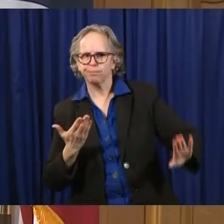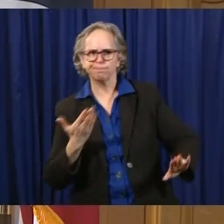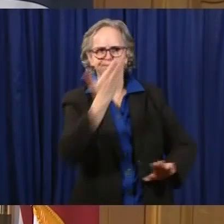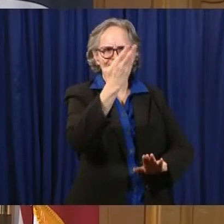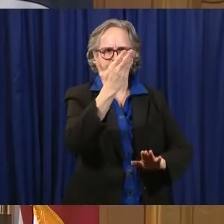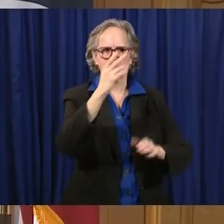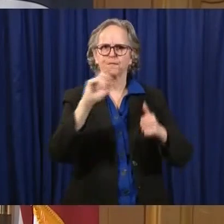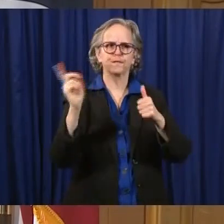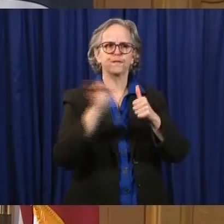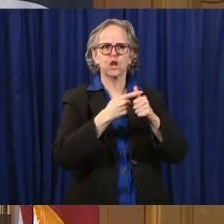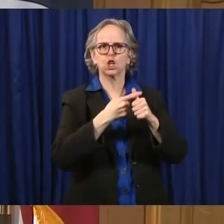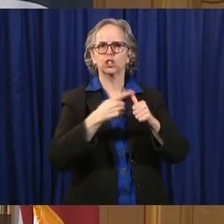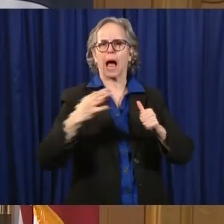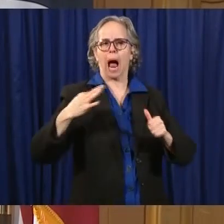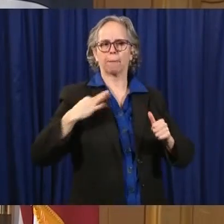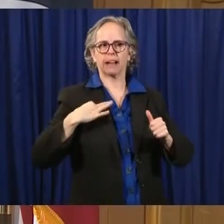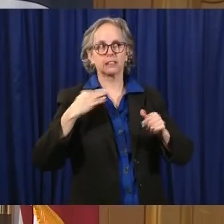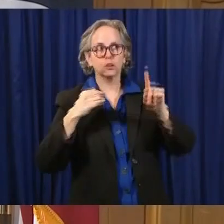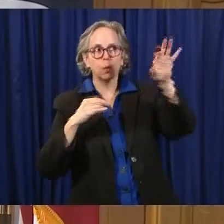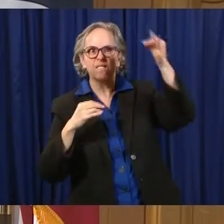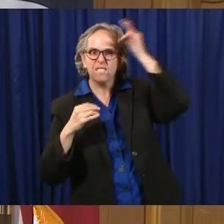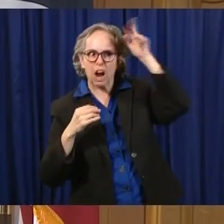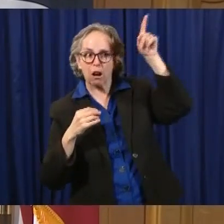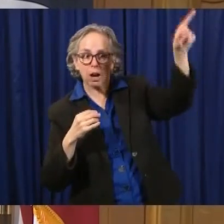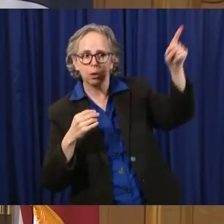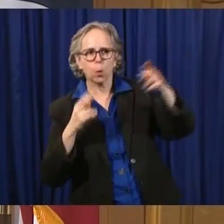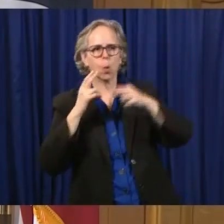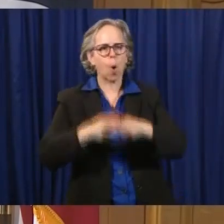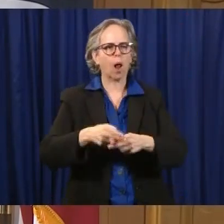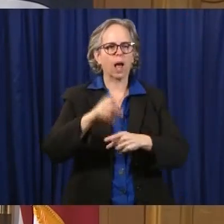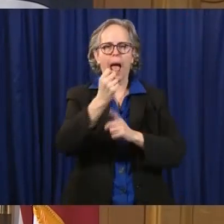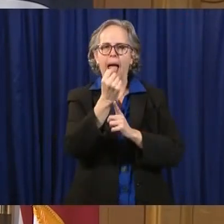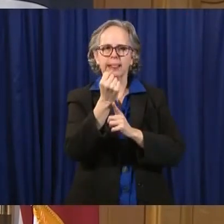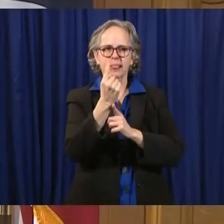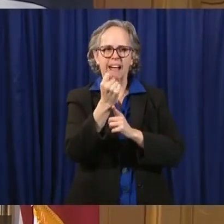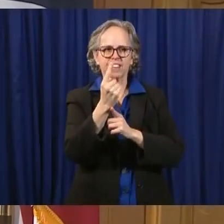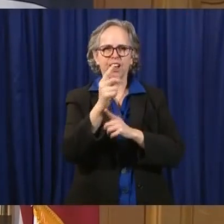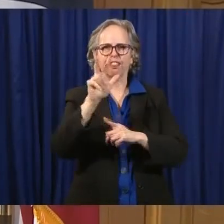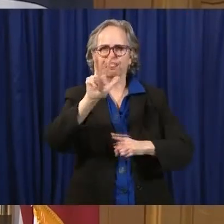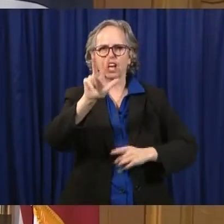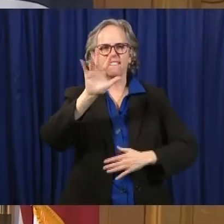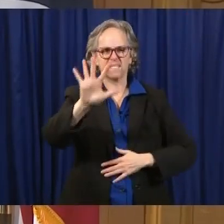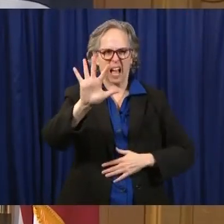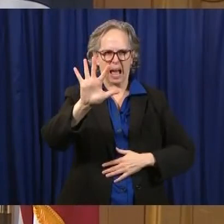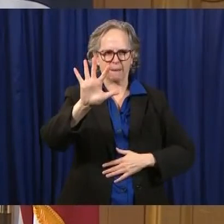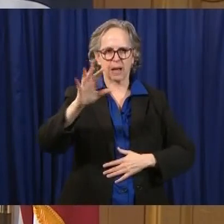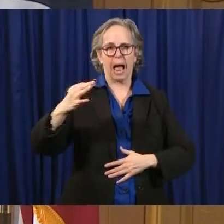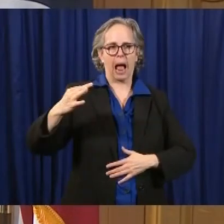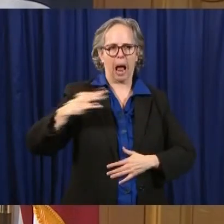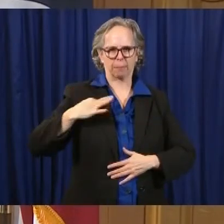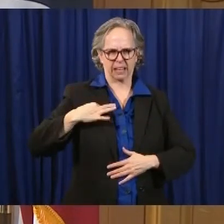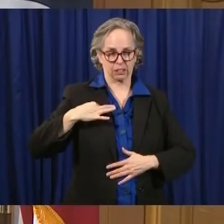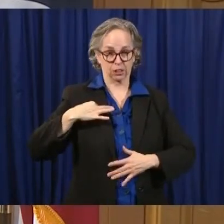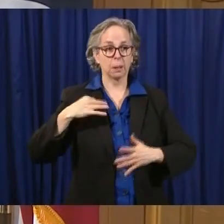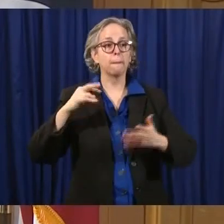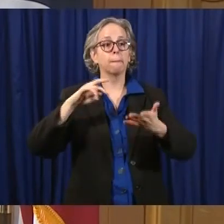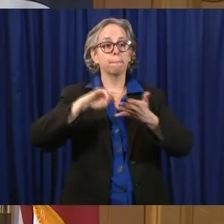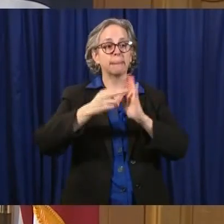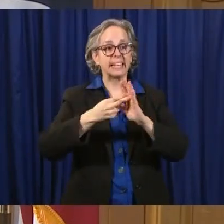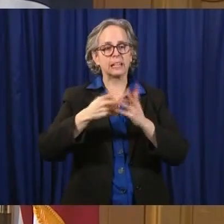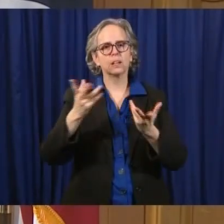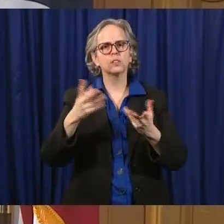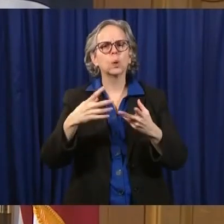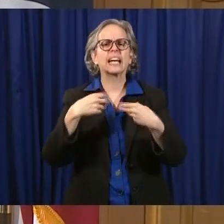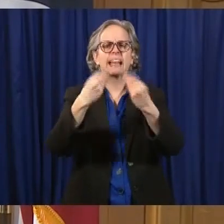which is known as 1135 or Appendix K application to provide needed flexibility to address this